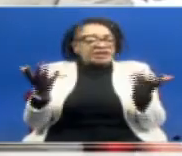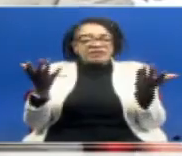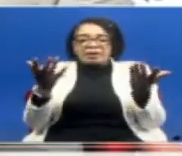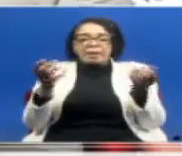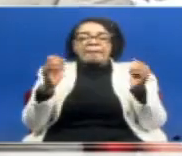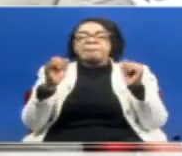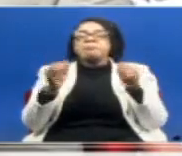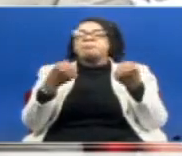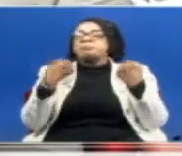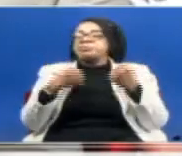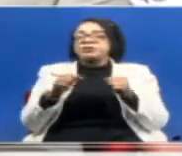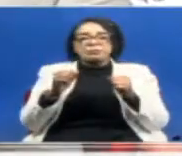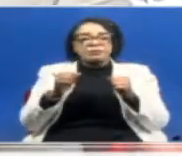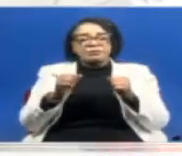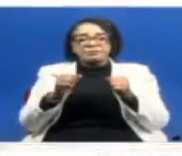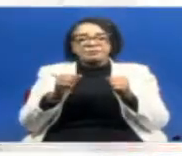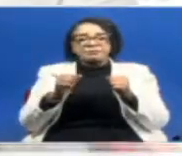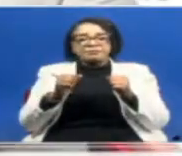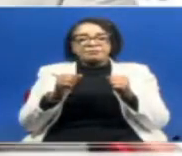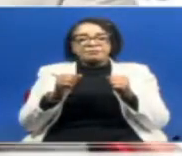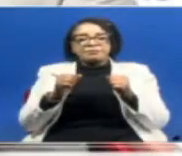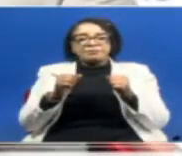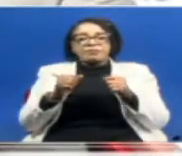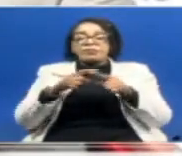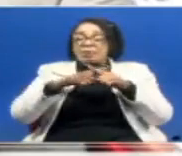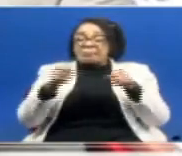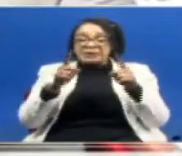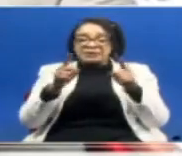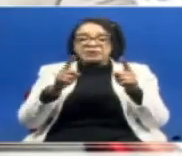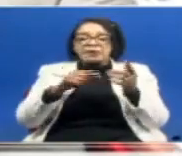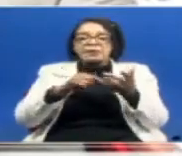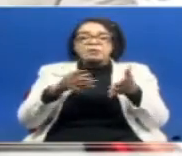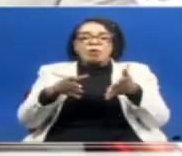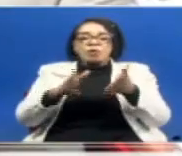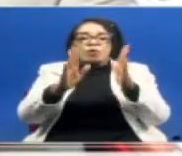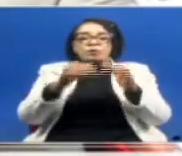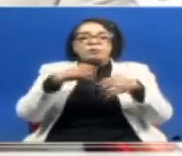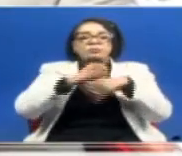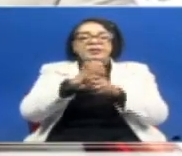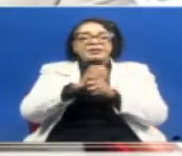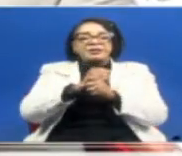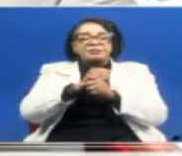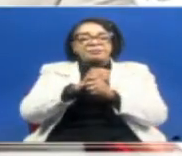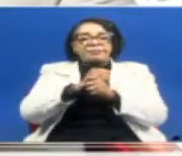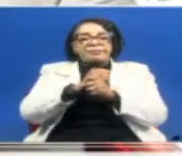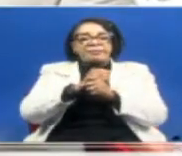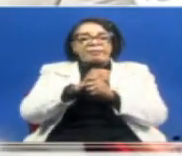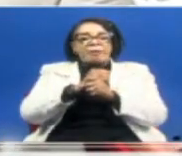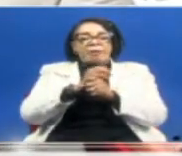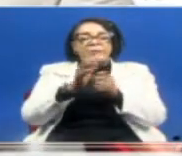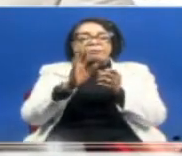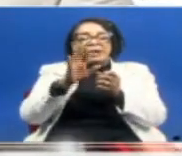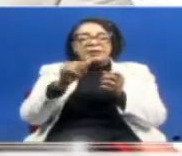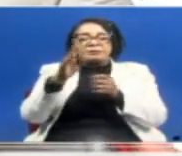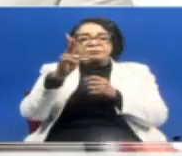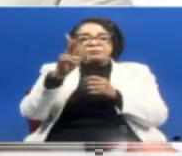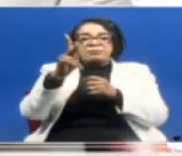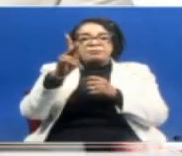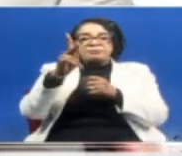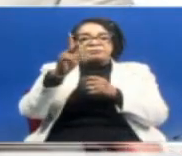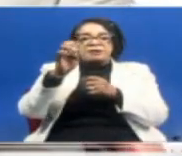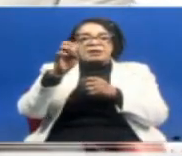ilikuwa haiwezi kuzuia. Lakini ile barabara yote ilitengenezwa na Kera,